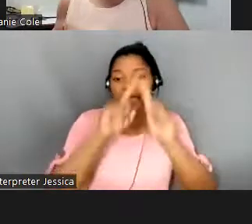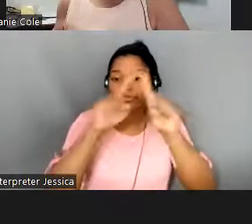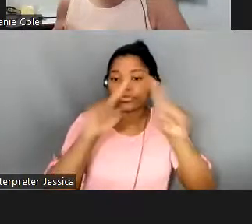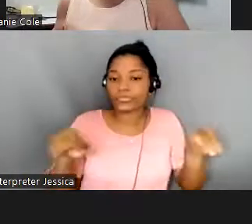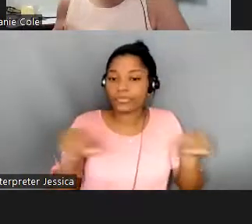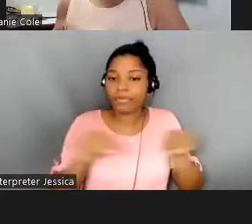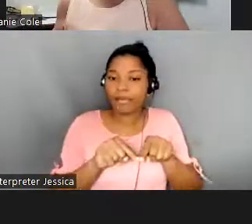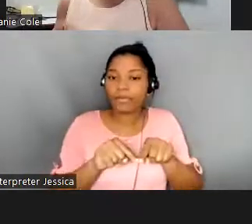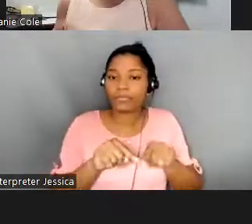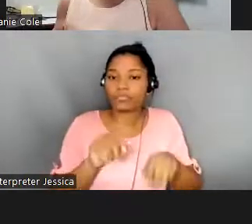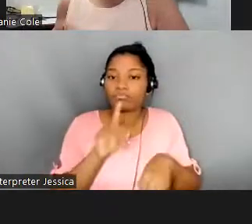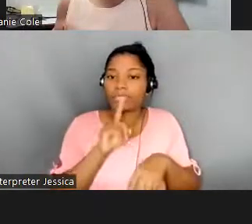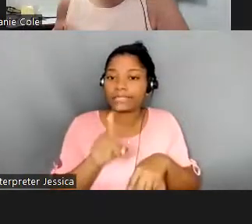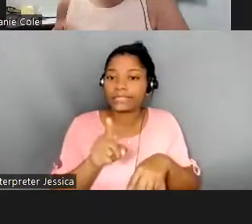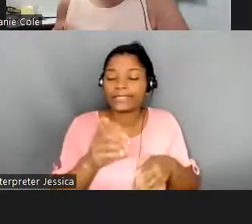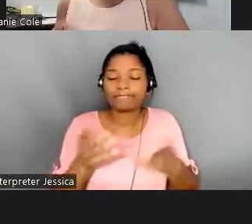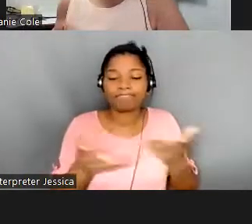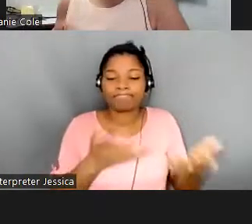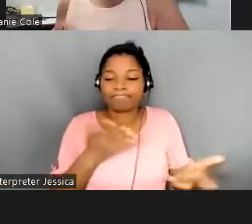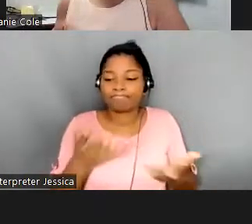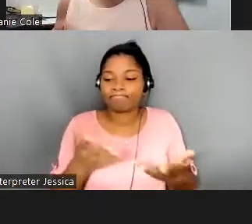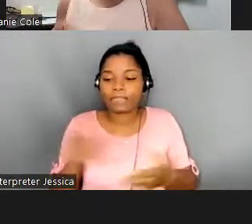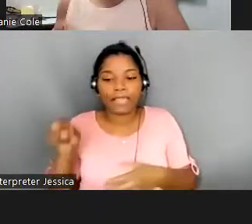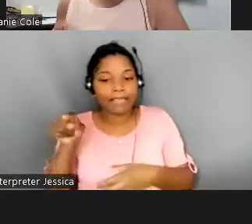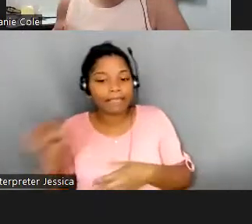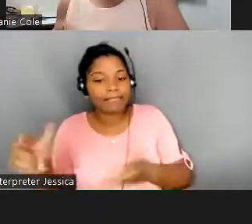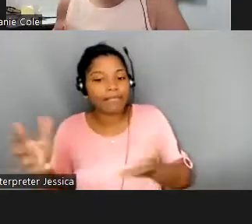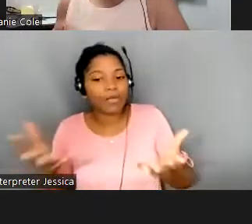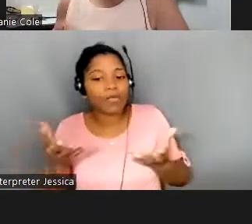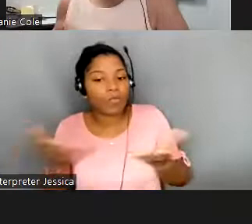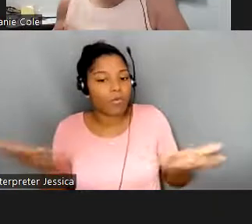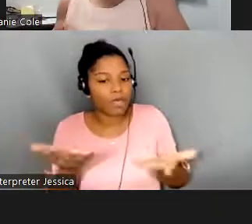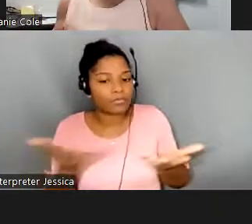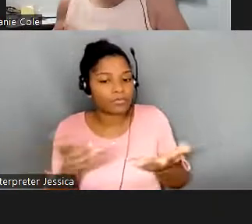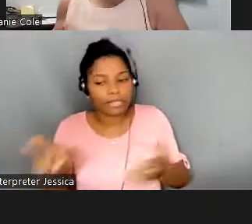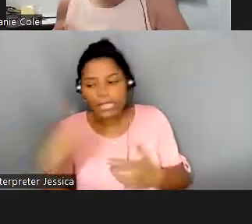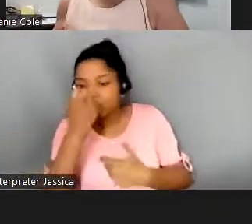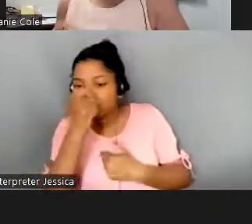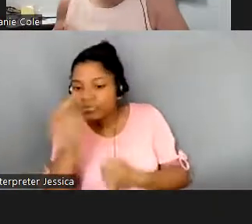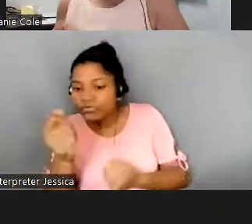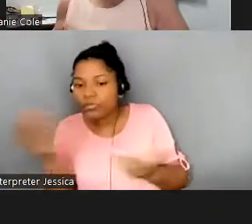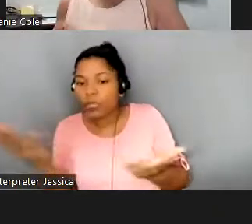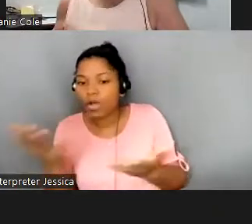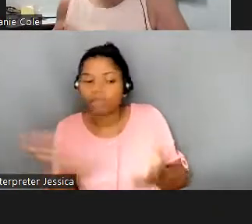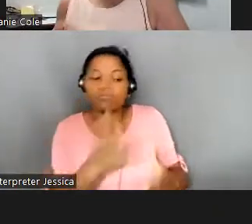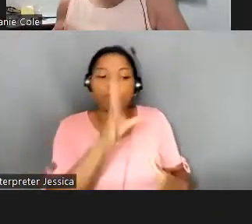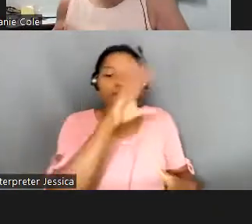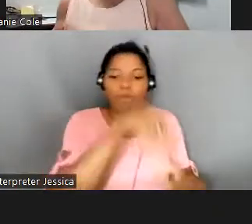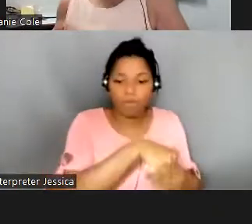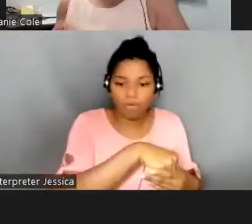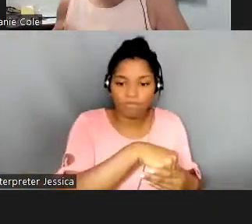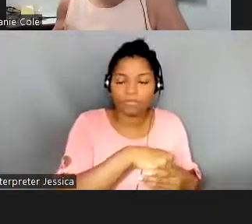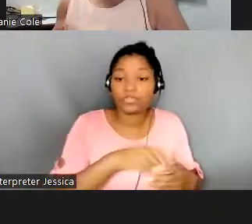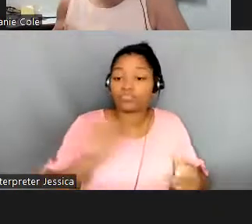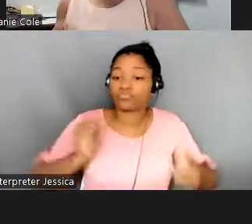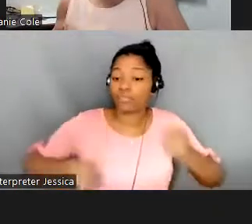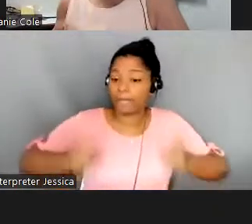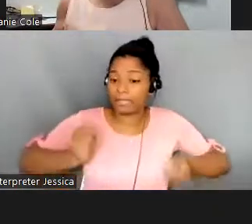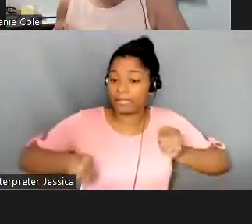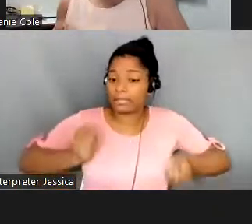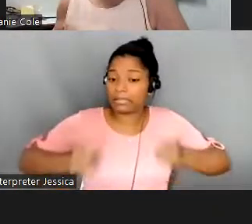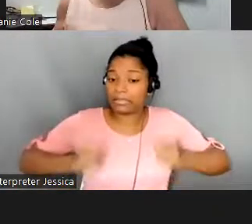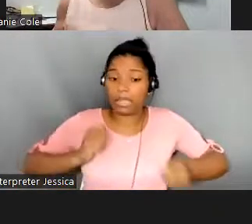Doing what the what is it that they want? What is interesting to them? So for us, you know, the drumming is a really big